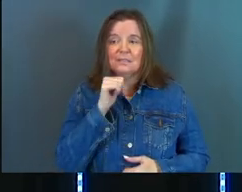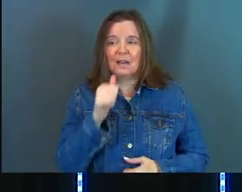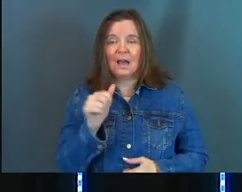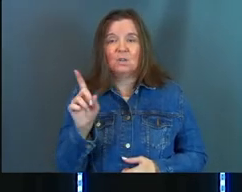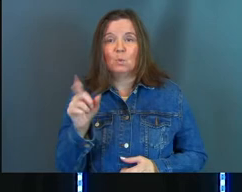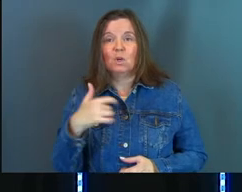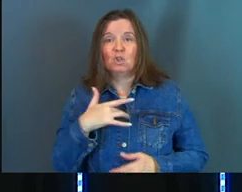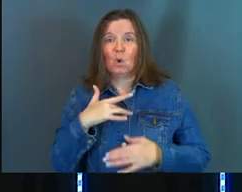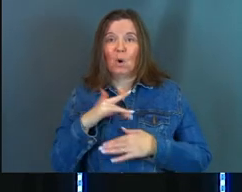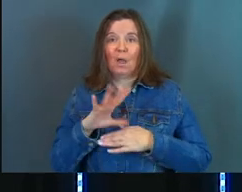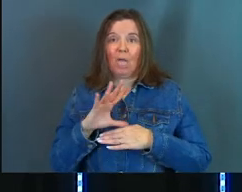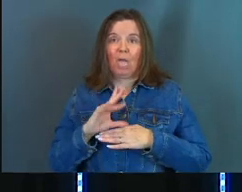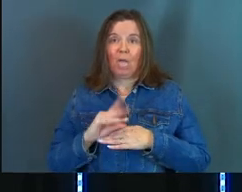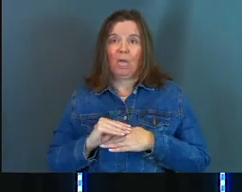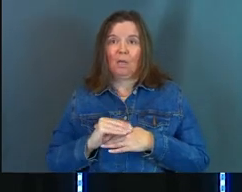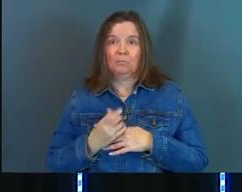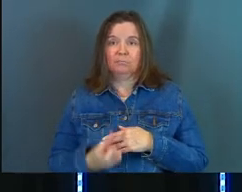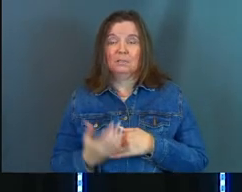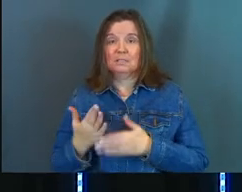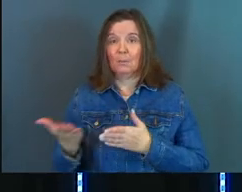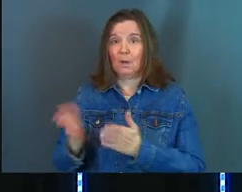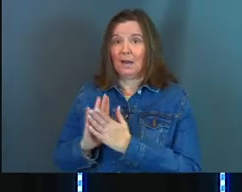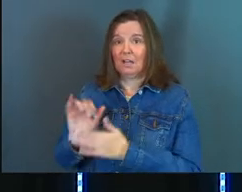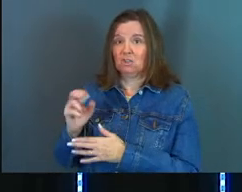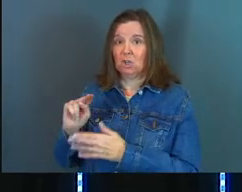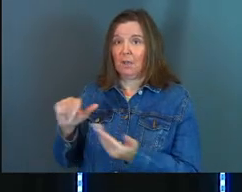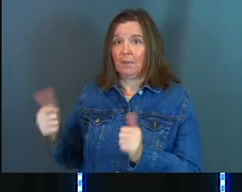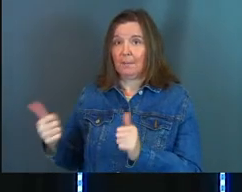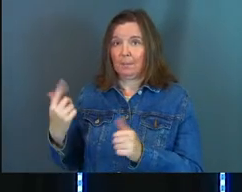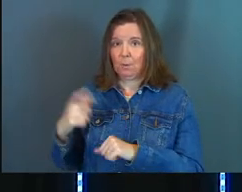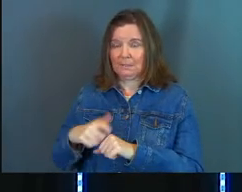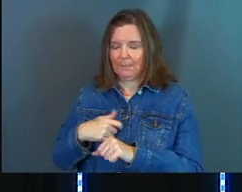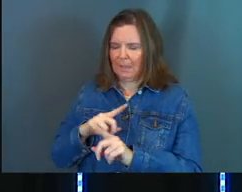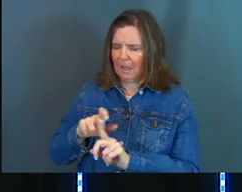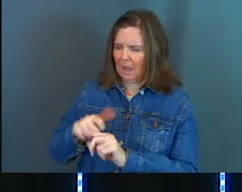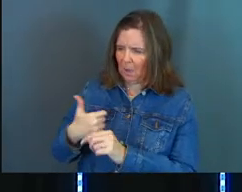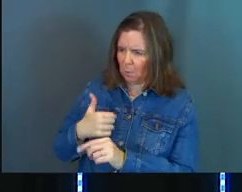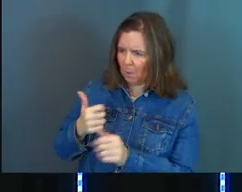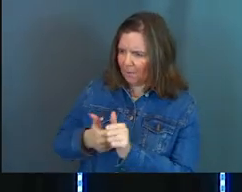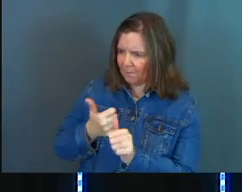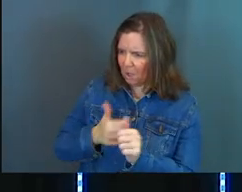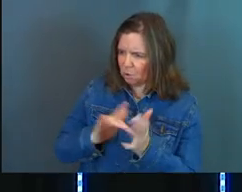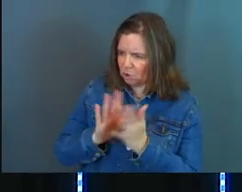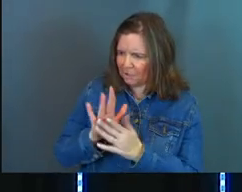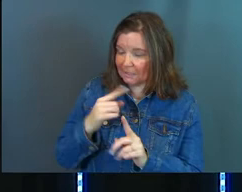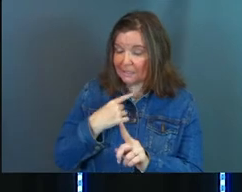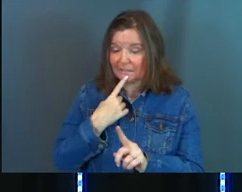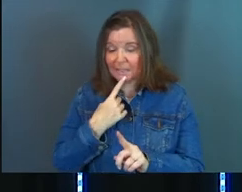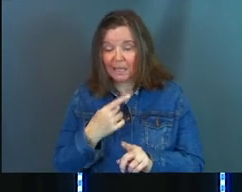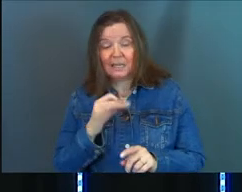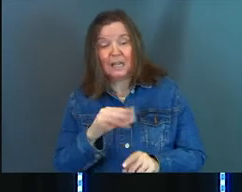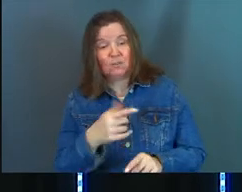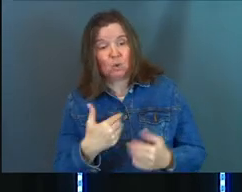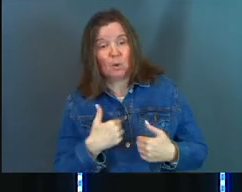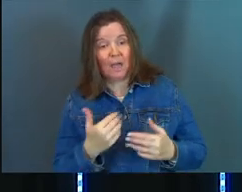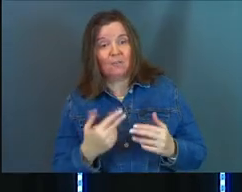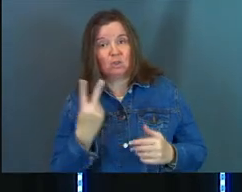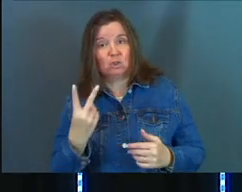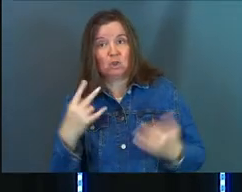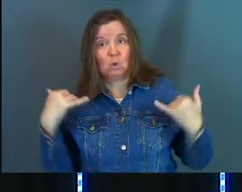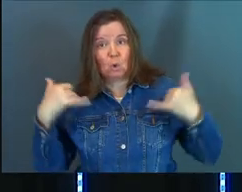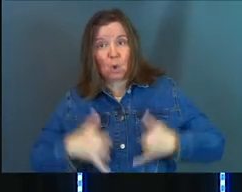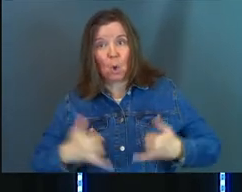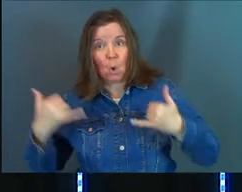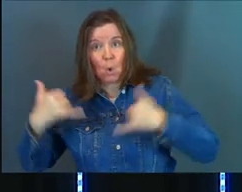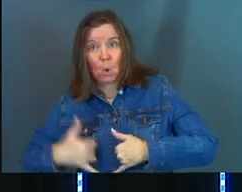not to where you're empty. Someone asked John the Baptist one time in the scripture, they said, how do we follow Jesus? And he said, if you've got two